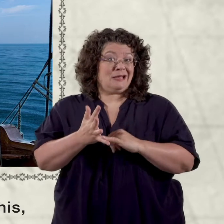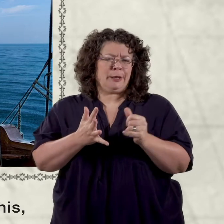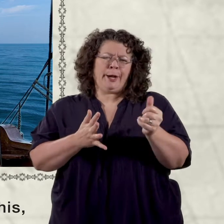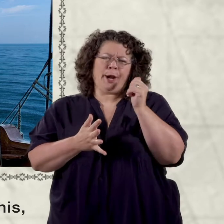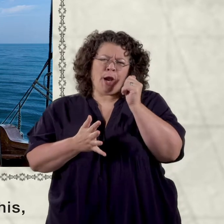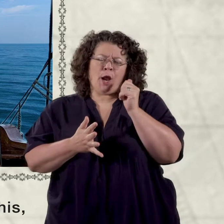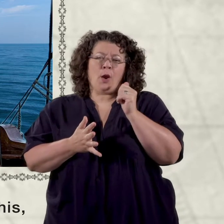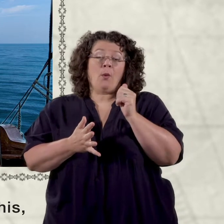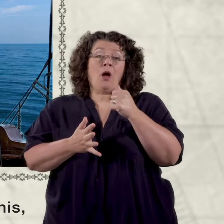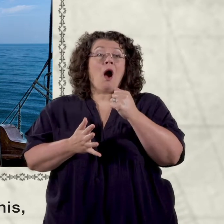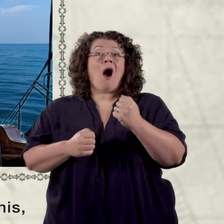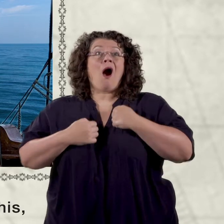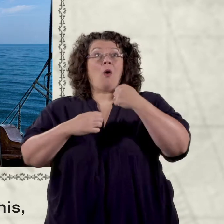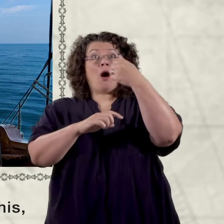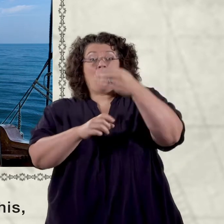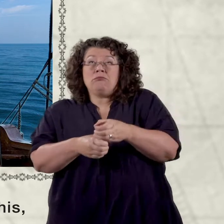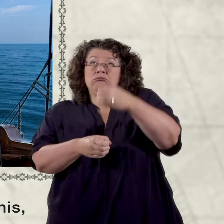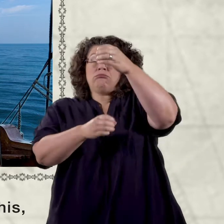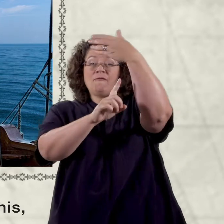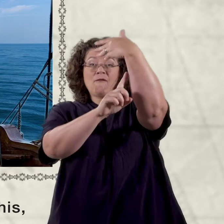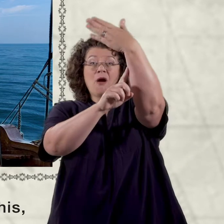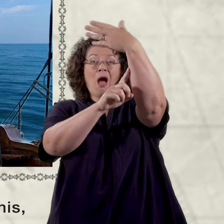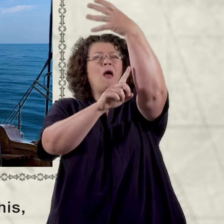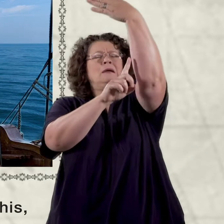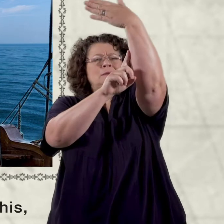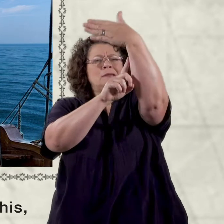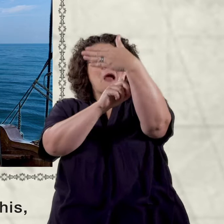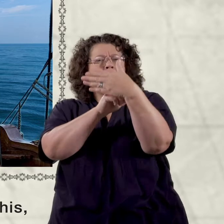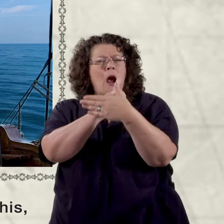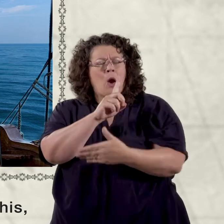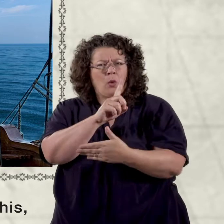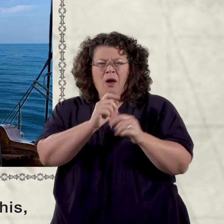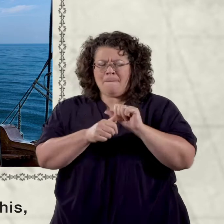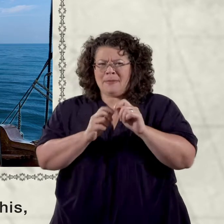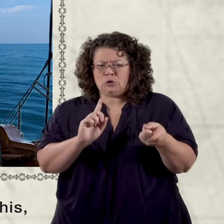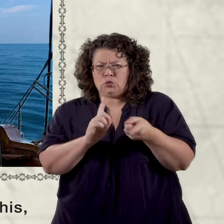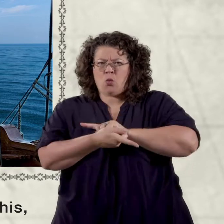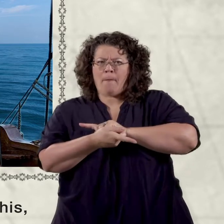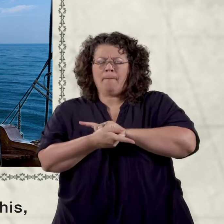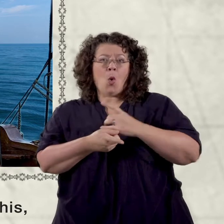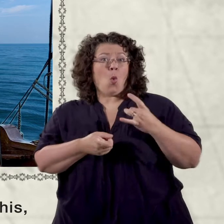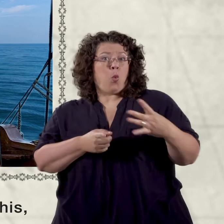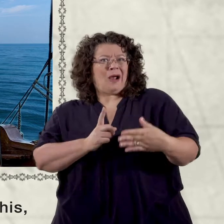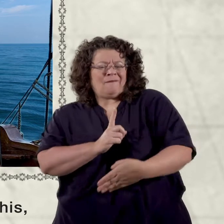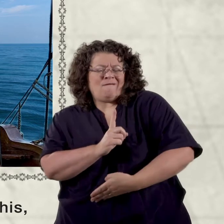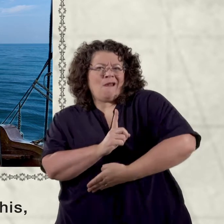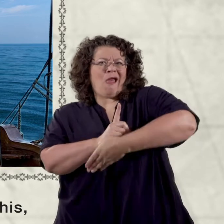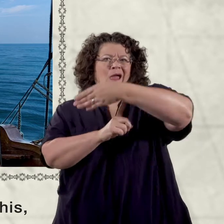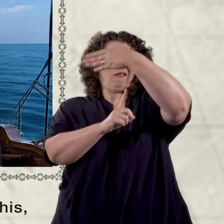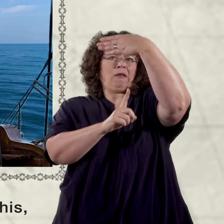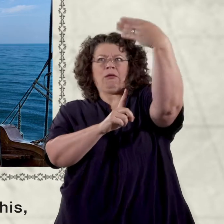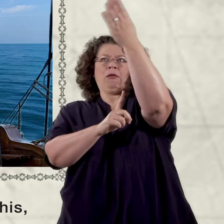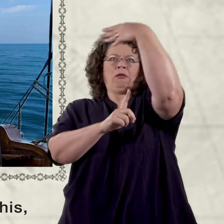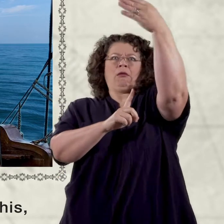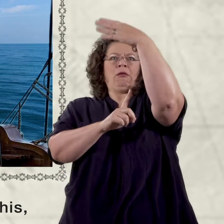he tells us to bring down our flag. And he tells us to raise a white flag, like this,